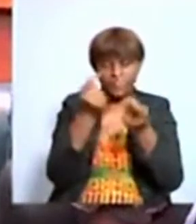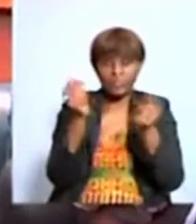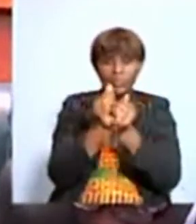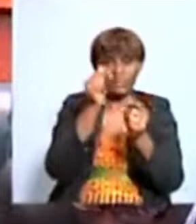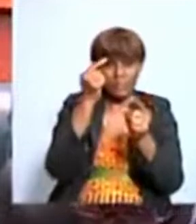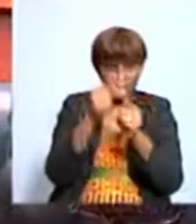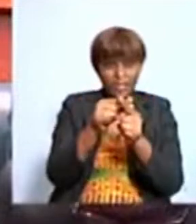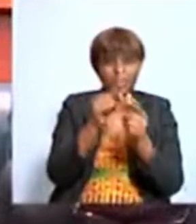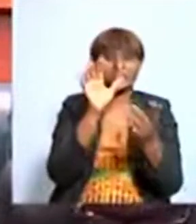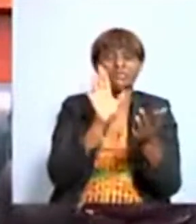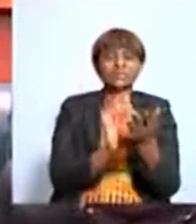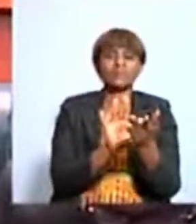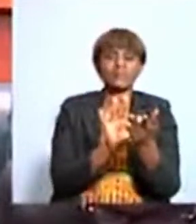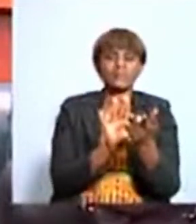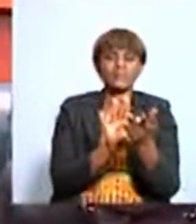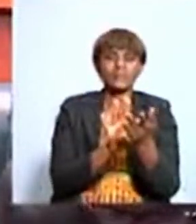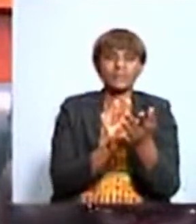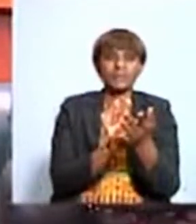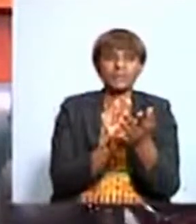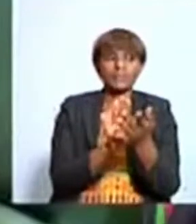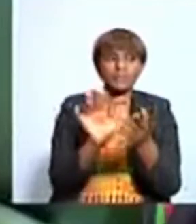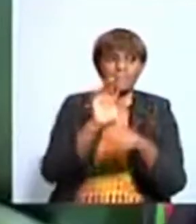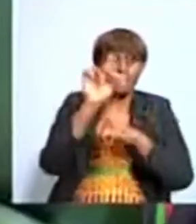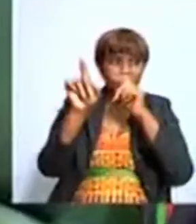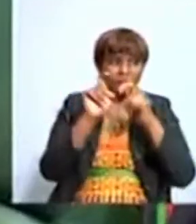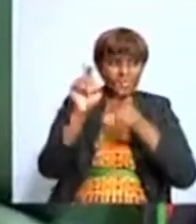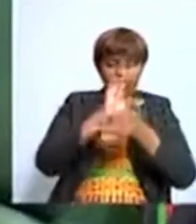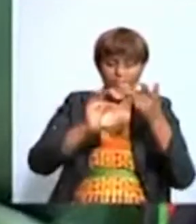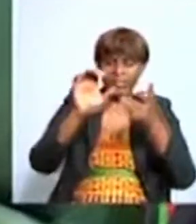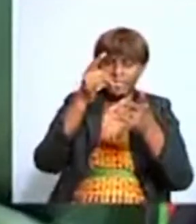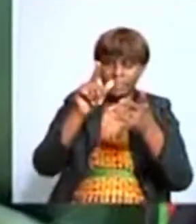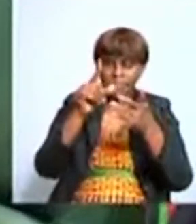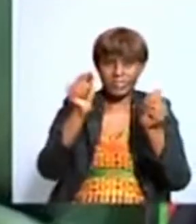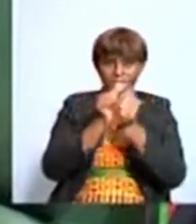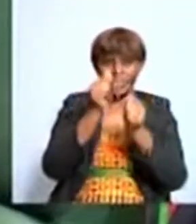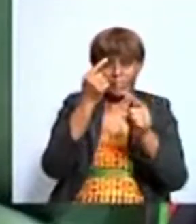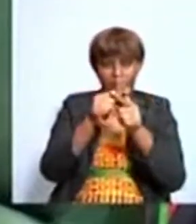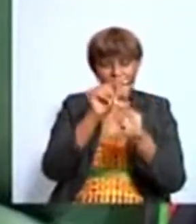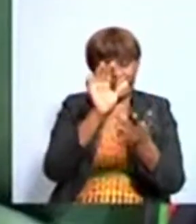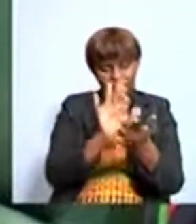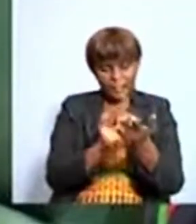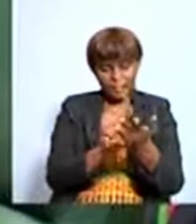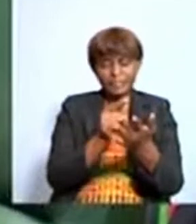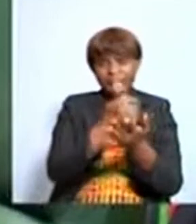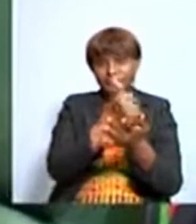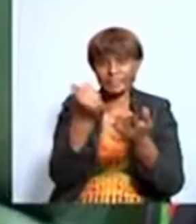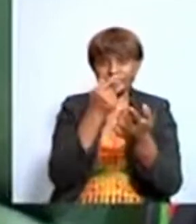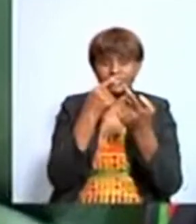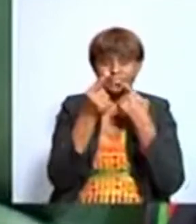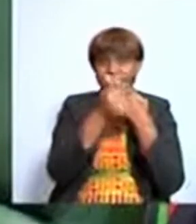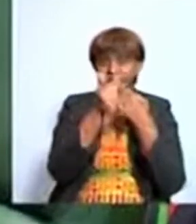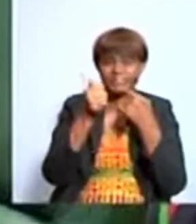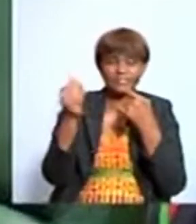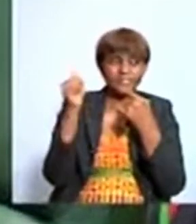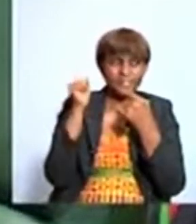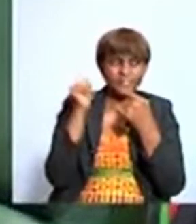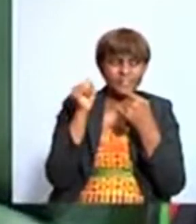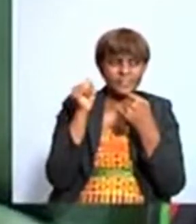words as circulated. The question is that clause 21 be amended with words as circulated. Any debate? Any